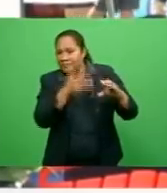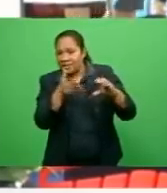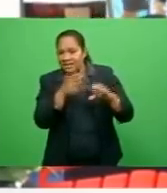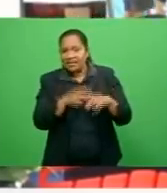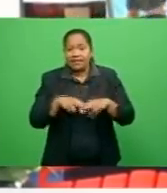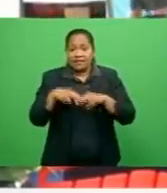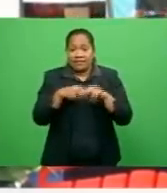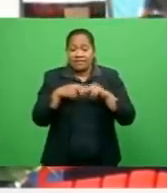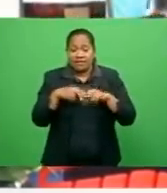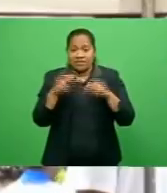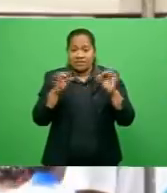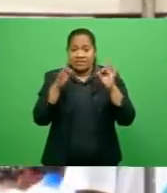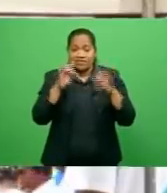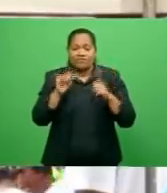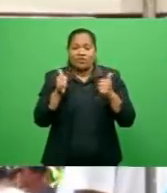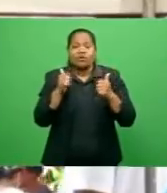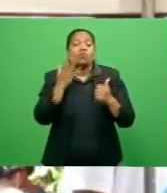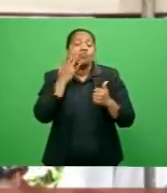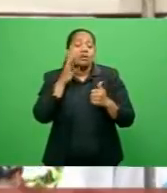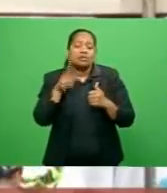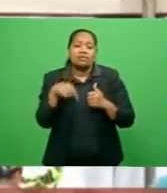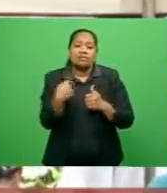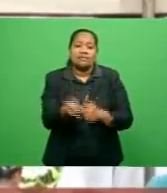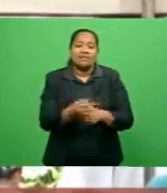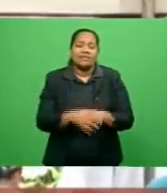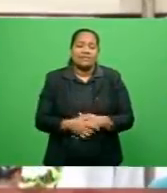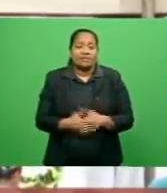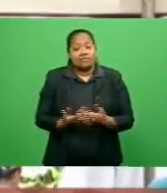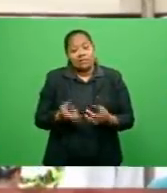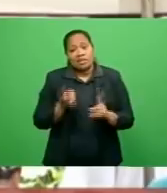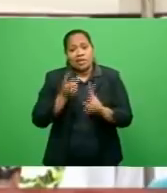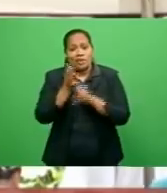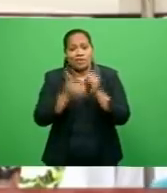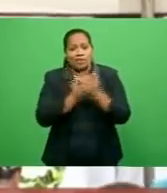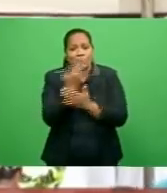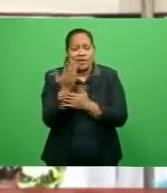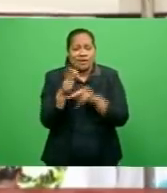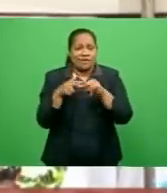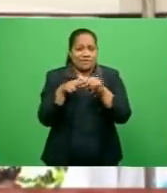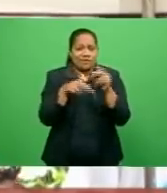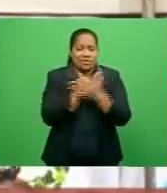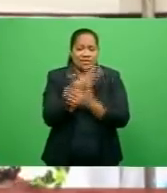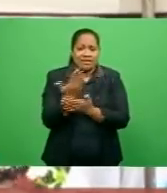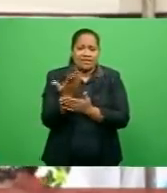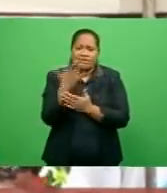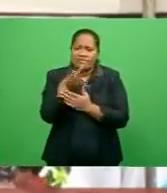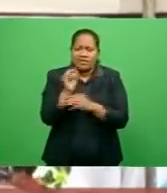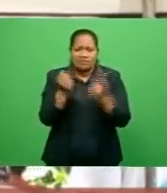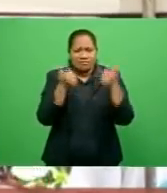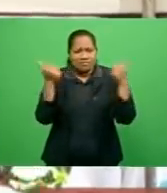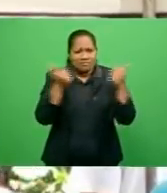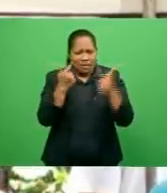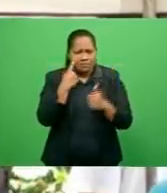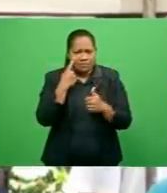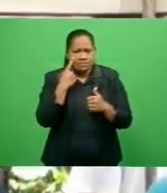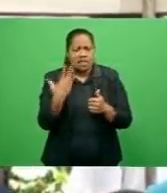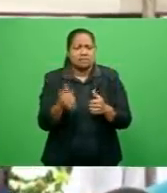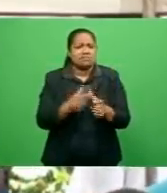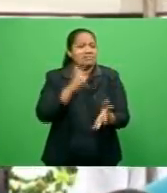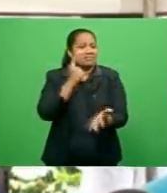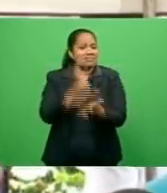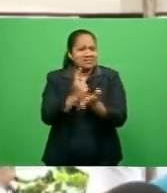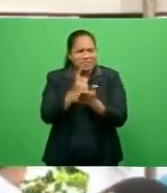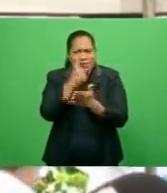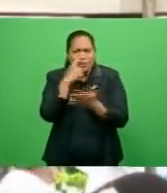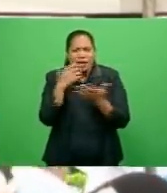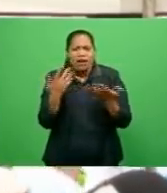end tomorrow. It is a special day, Fiji Day. It's a 50th anniversary, and I see that there's a lot of